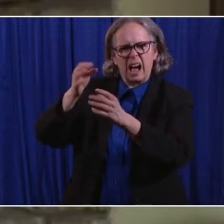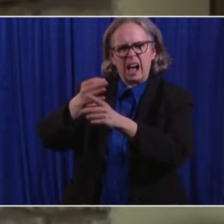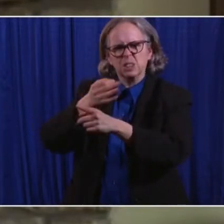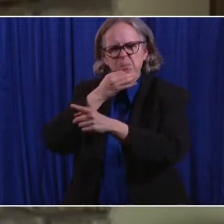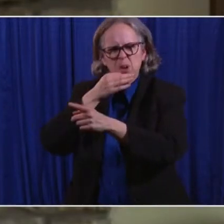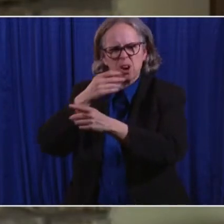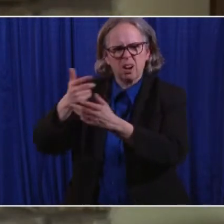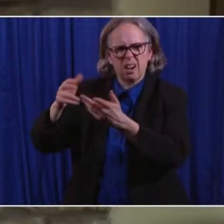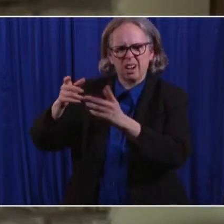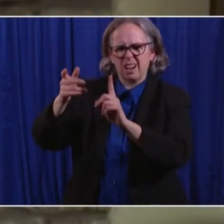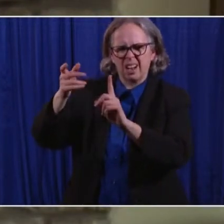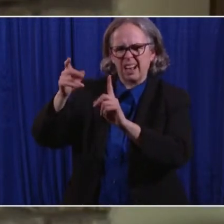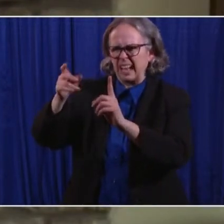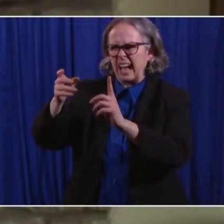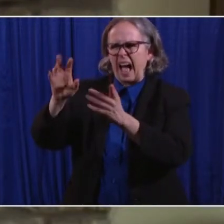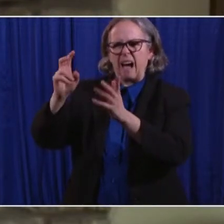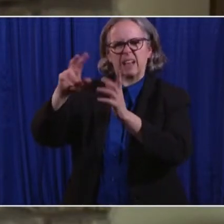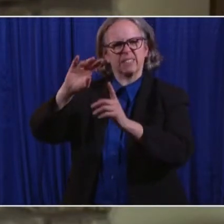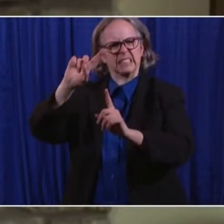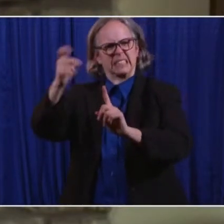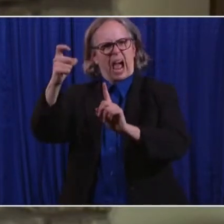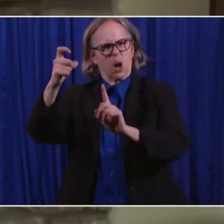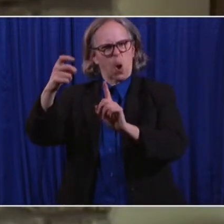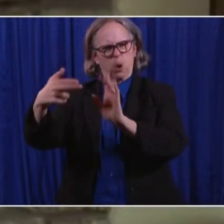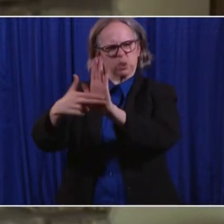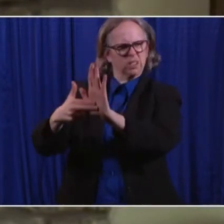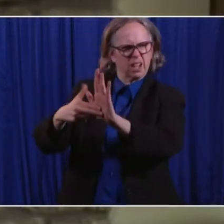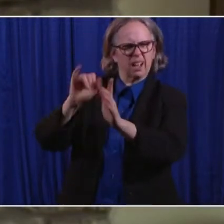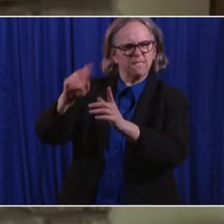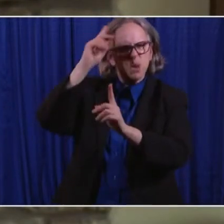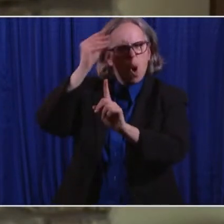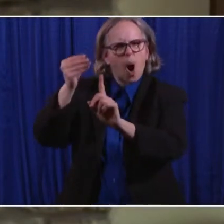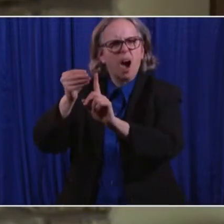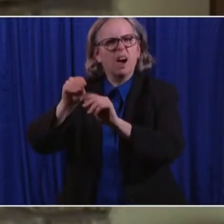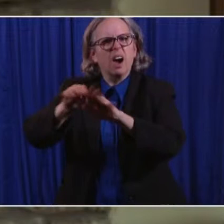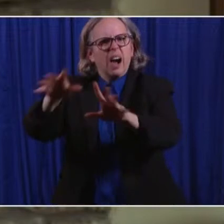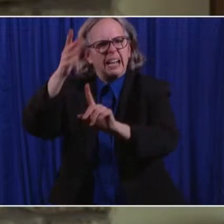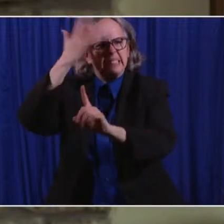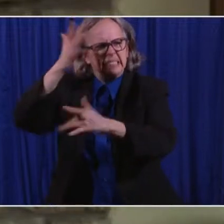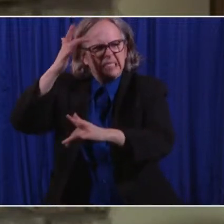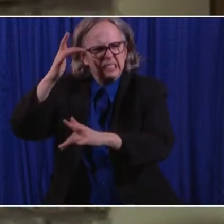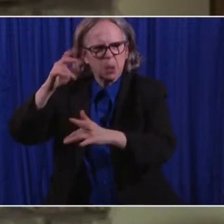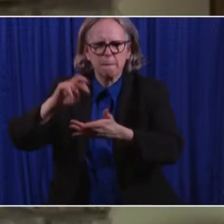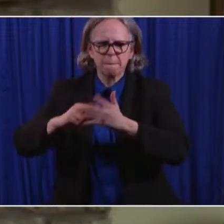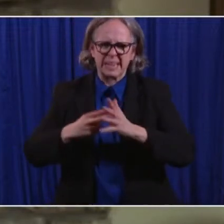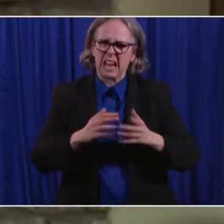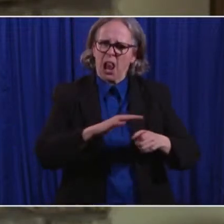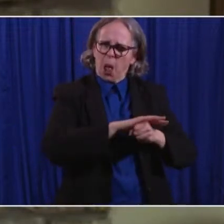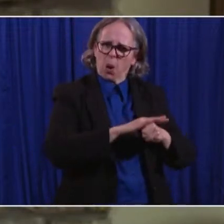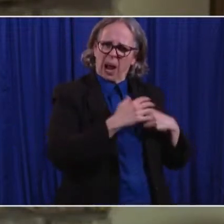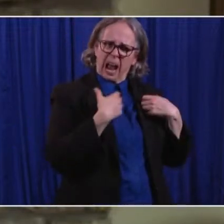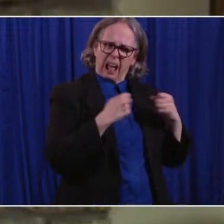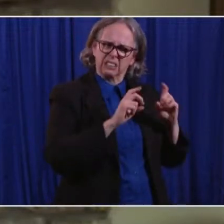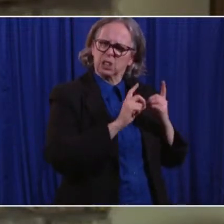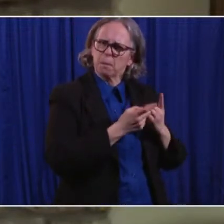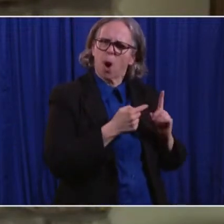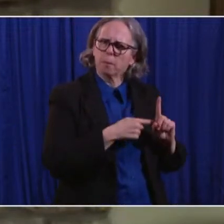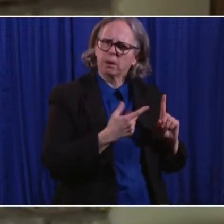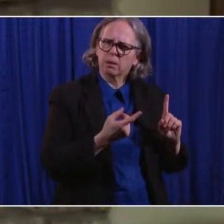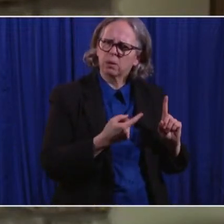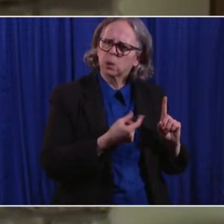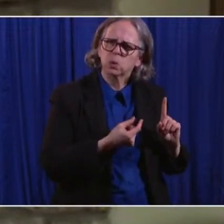disease. So for the local health department to be able to quarantine, and keep in mind, we've not done this during